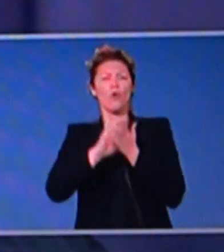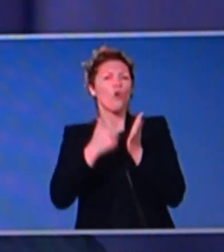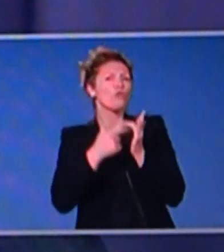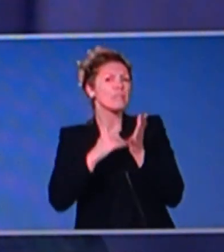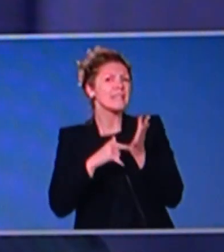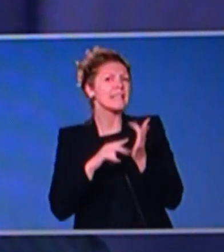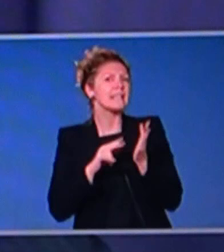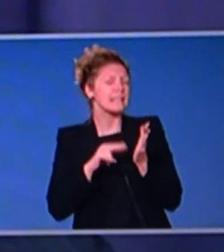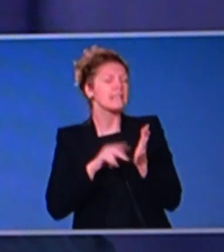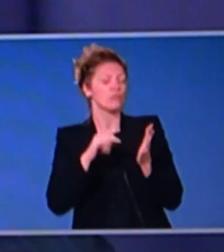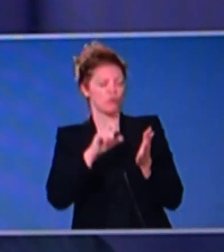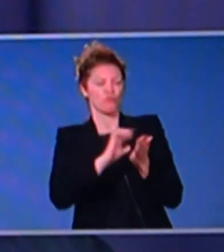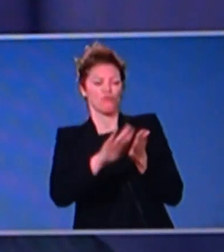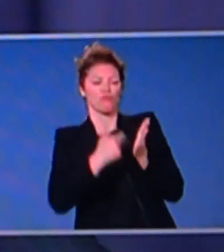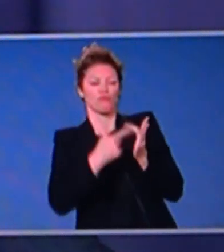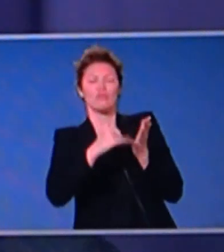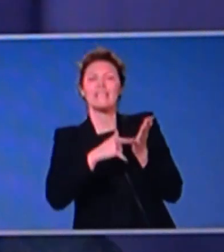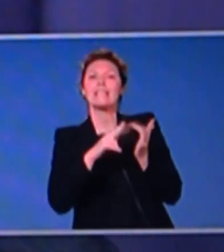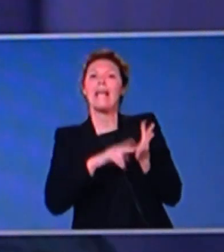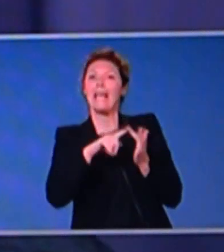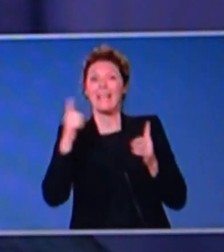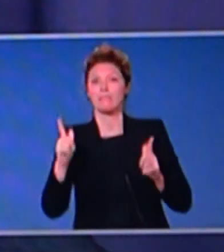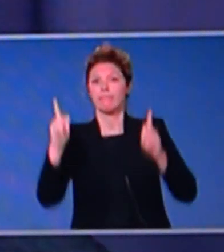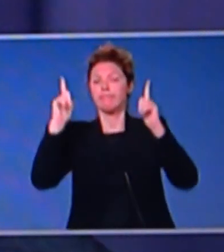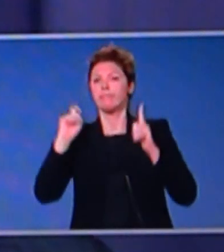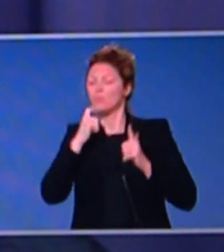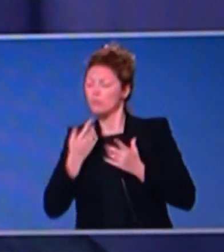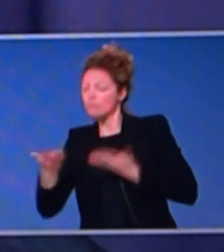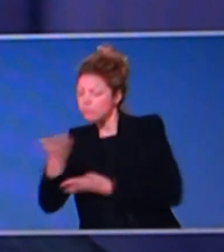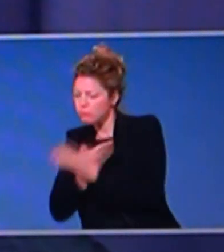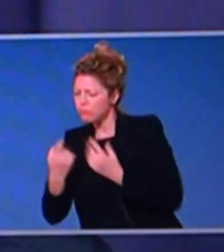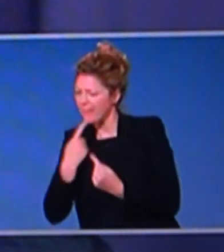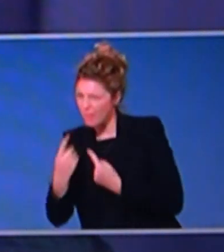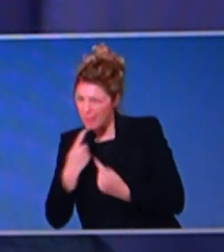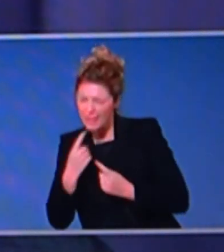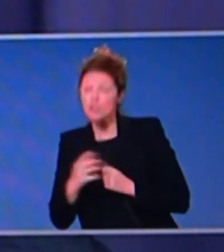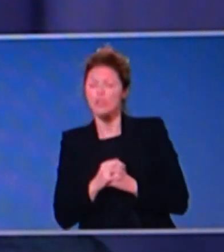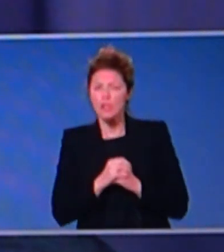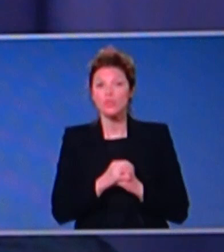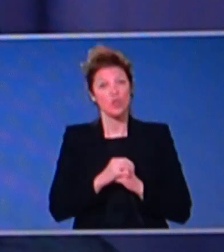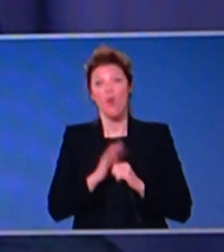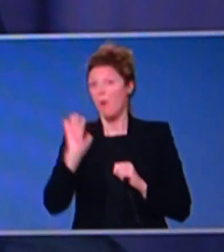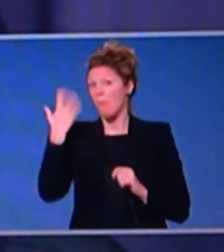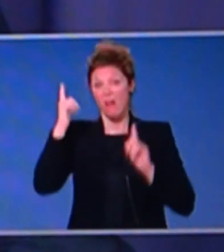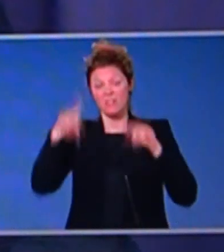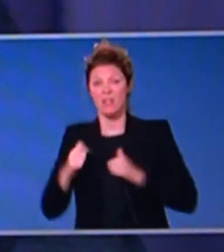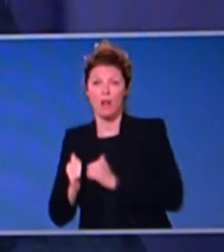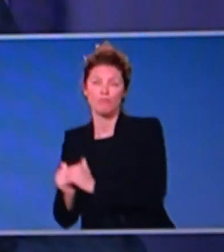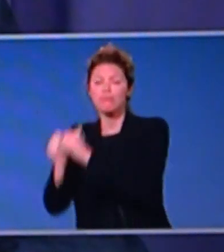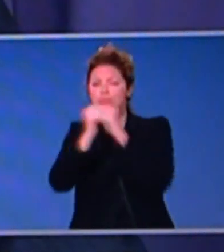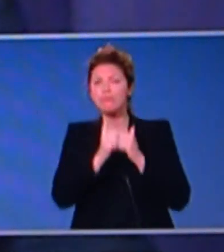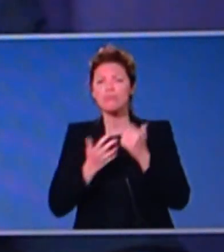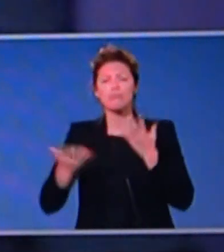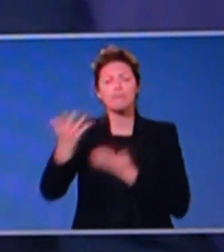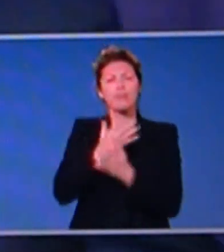the National Cabinet this Friday, and then following that up with the plan that is already underway, working with the states and territories. The cooperation on mental health between